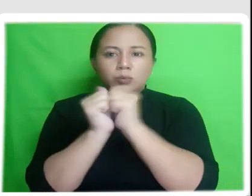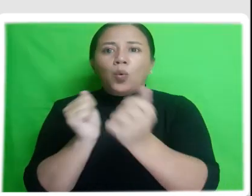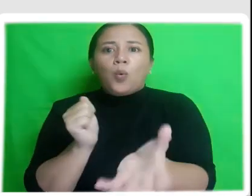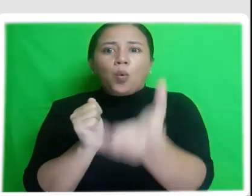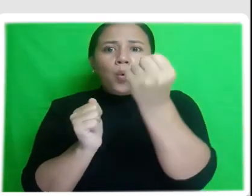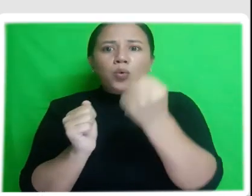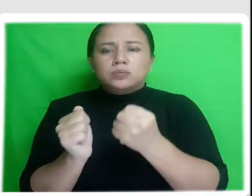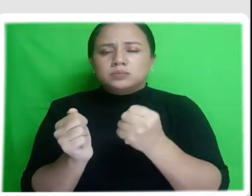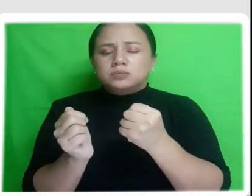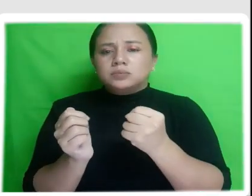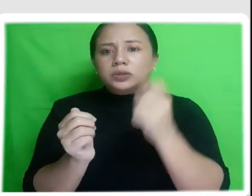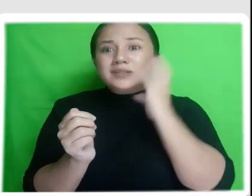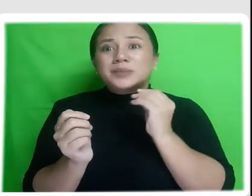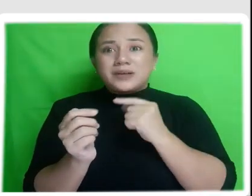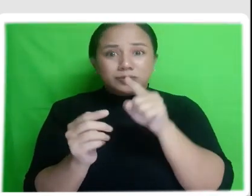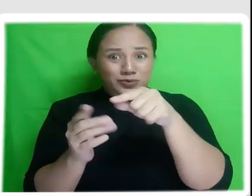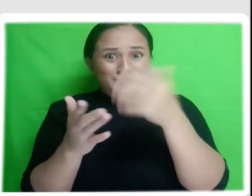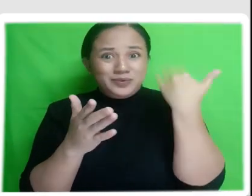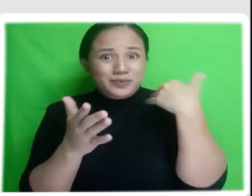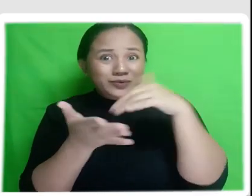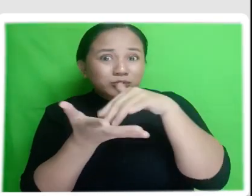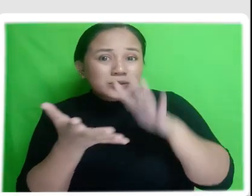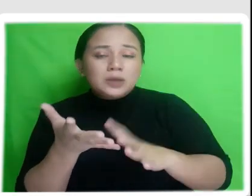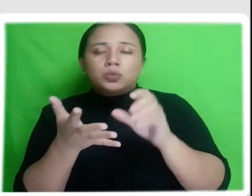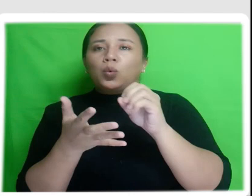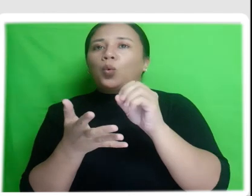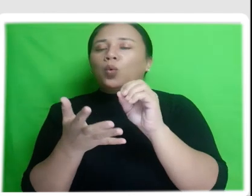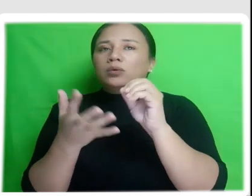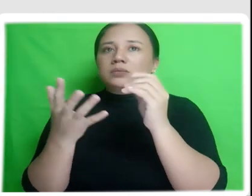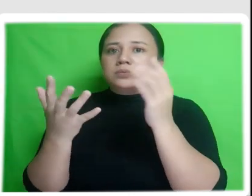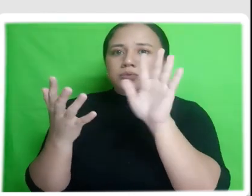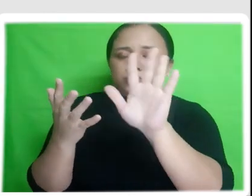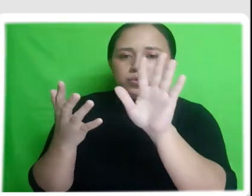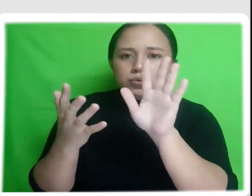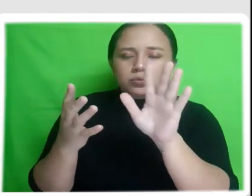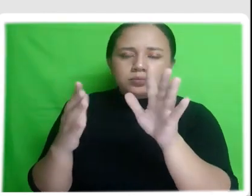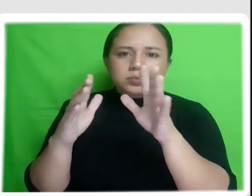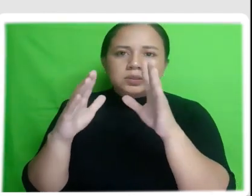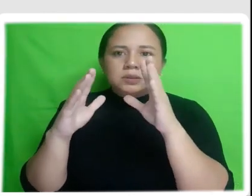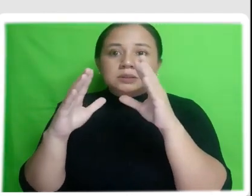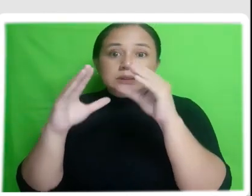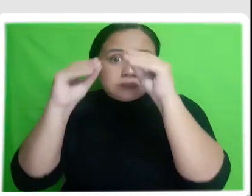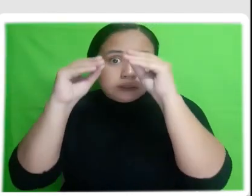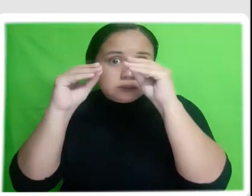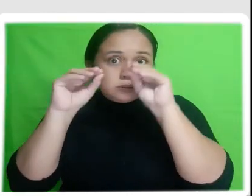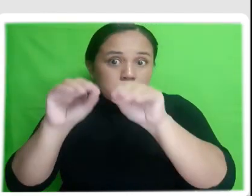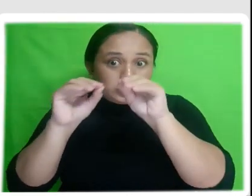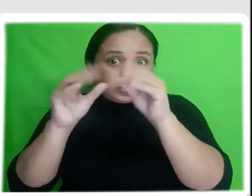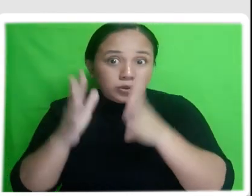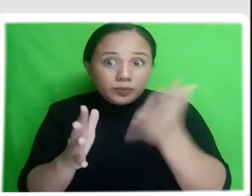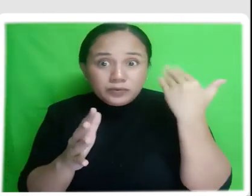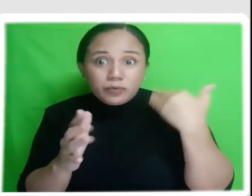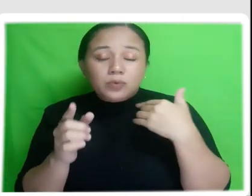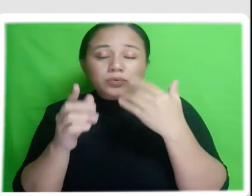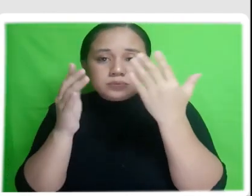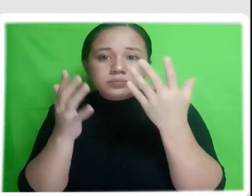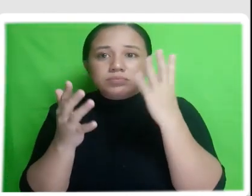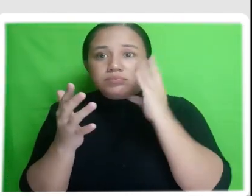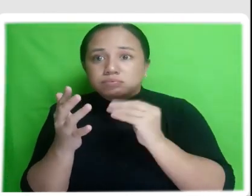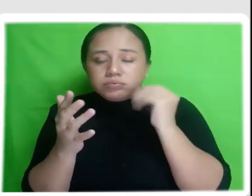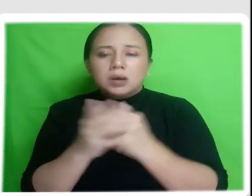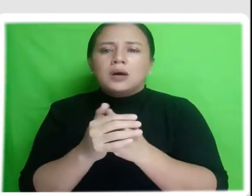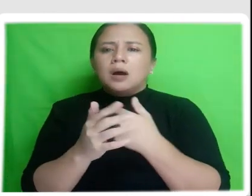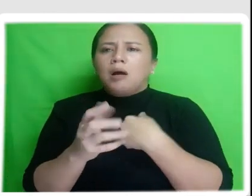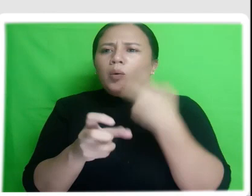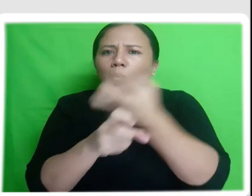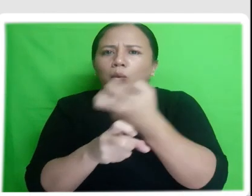learner, as a student, or a teacher, or stories you have heard about how difficult it is for people who want to